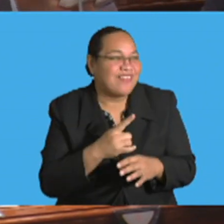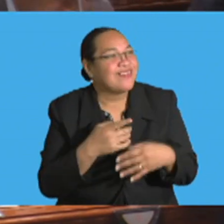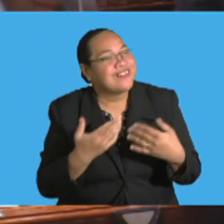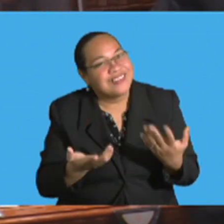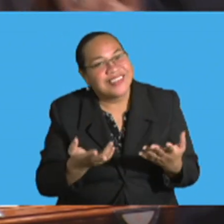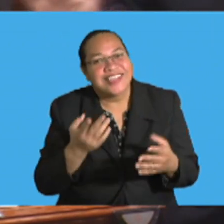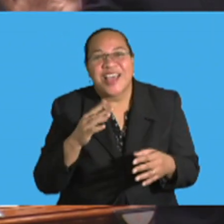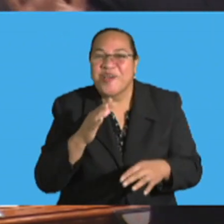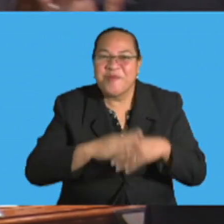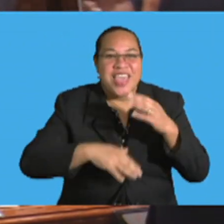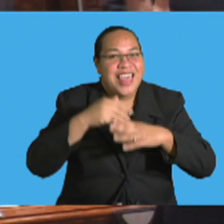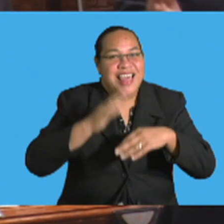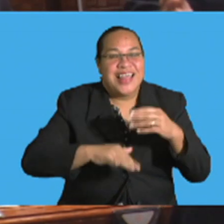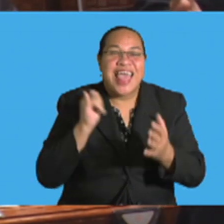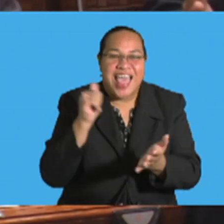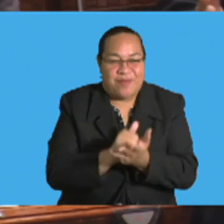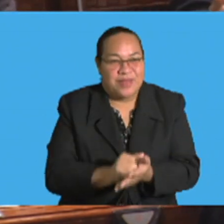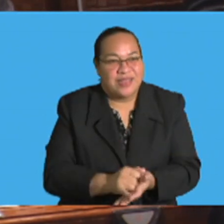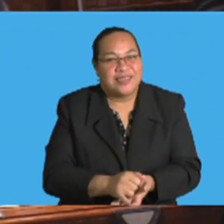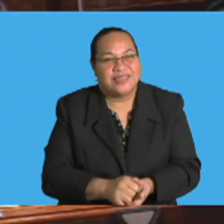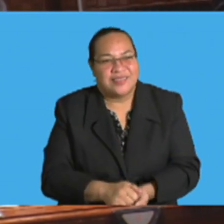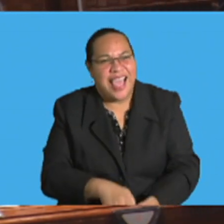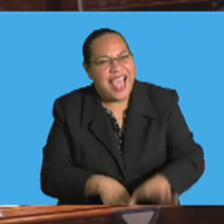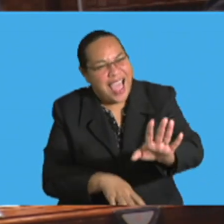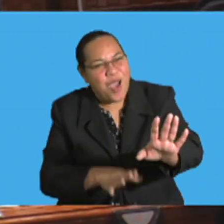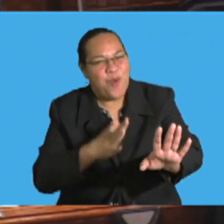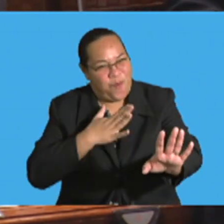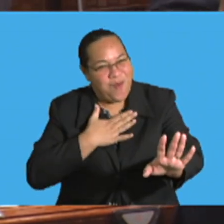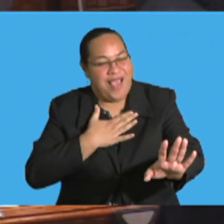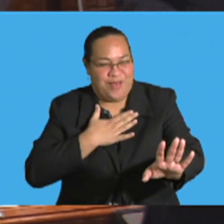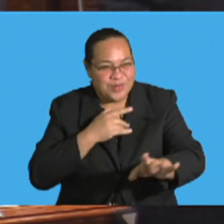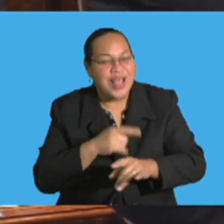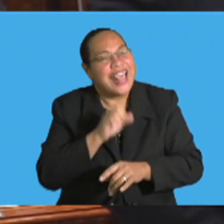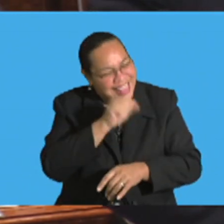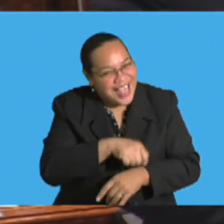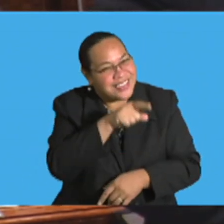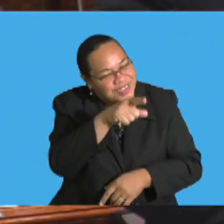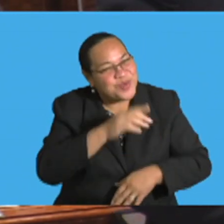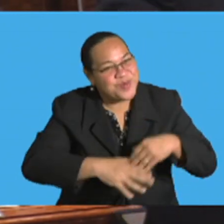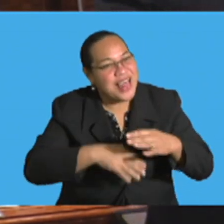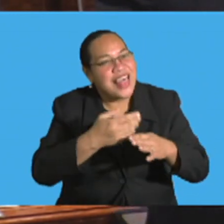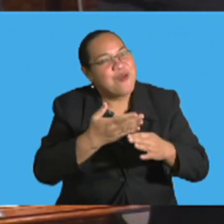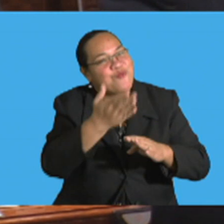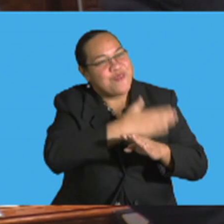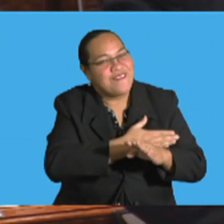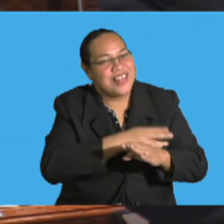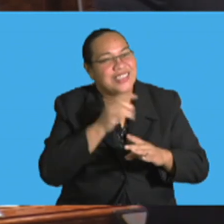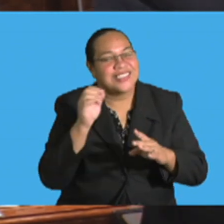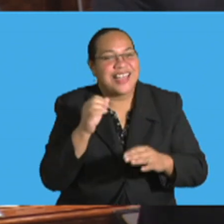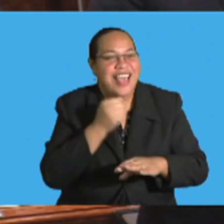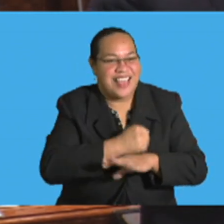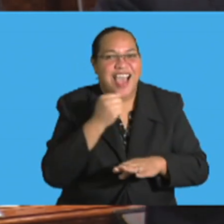about? Yes, it's true. Array, let me finish, man. Come on. Of course they build the airports. Of course they build the